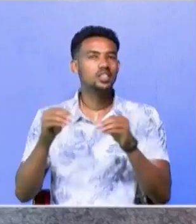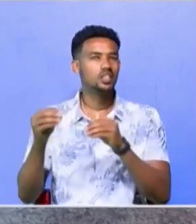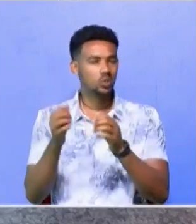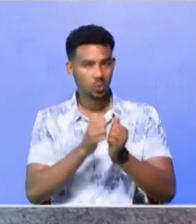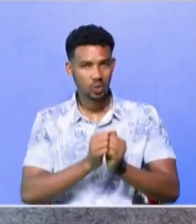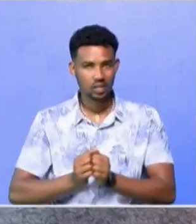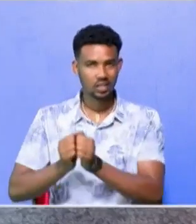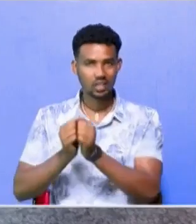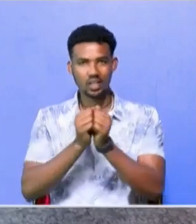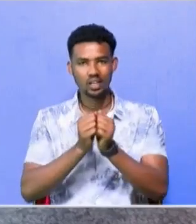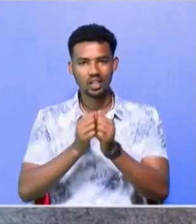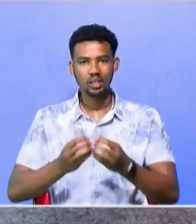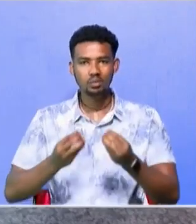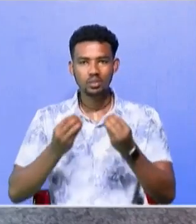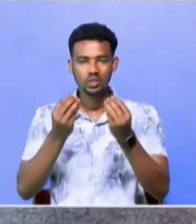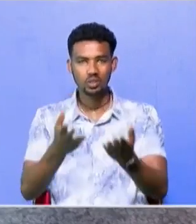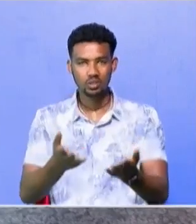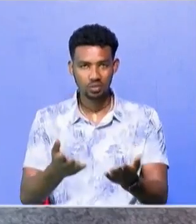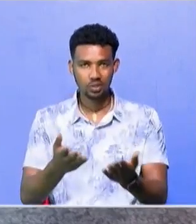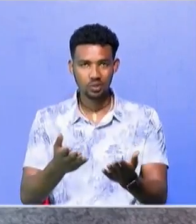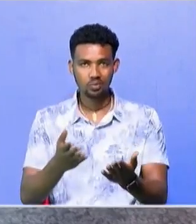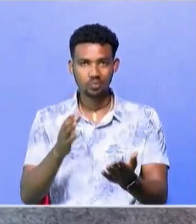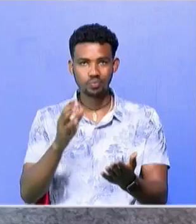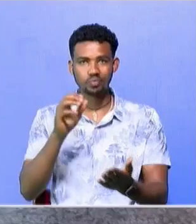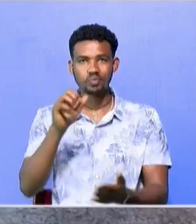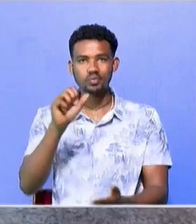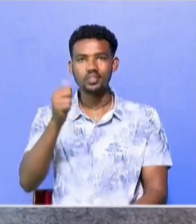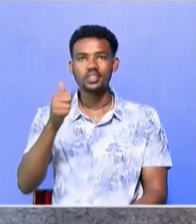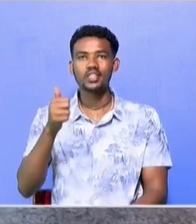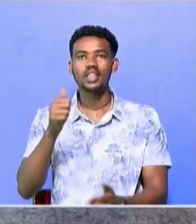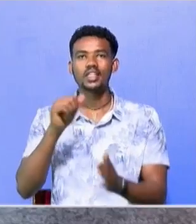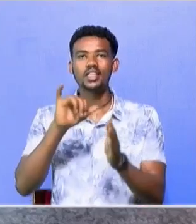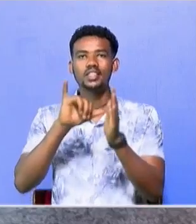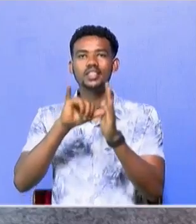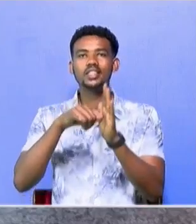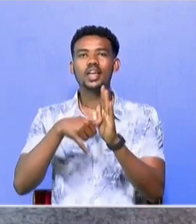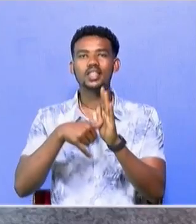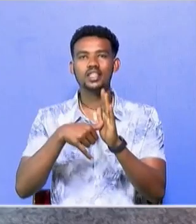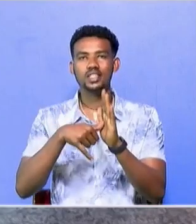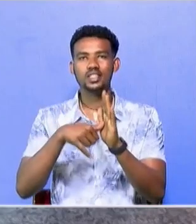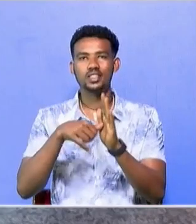students? Let me give you 10 seconds for each action.